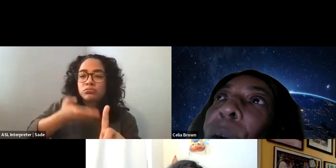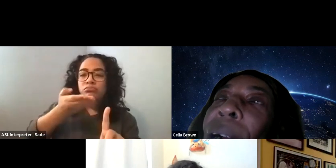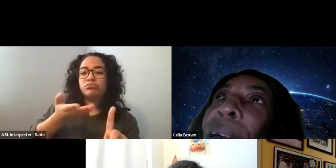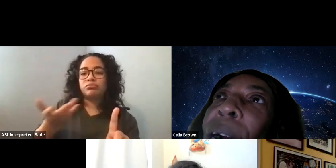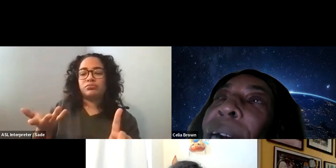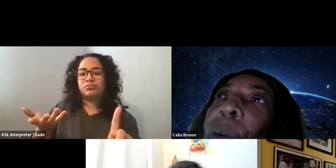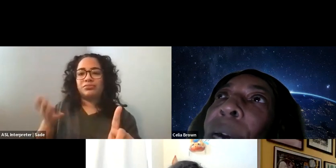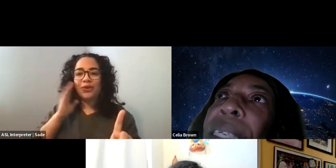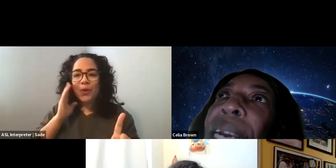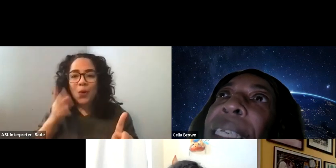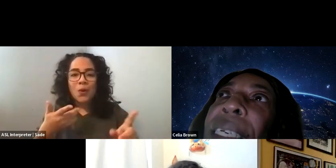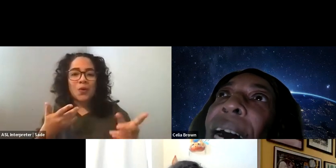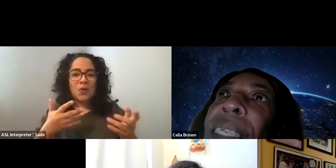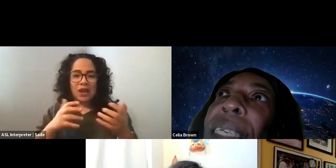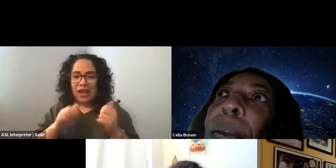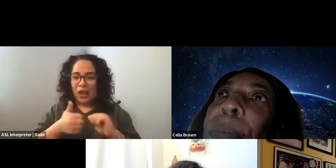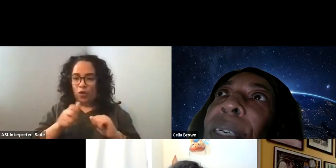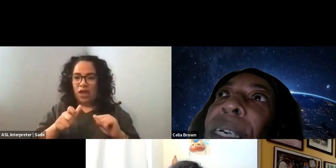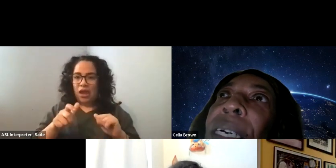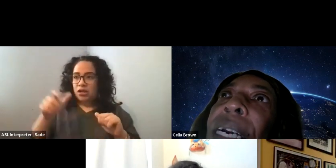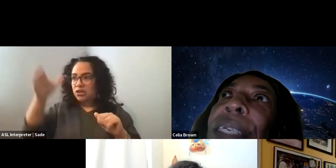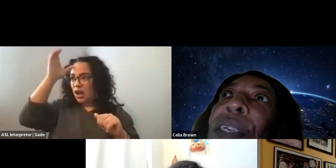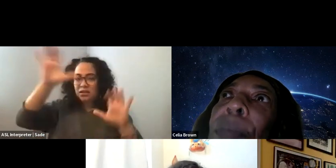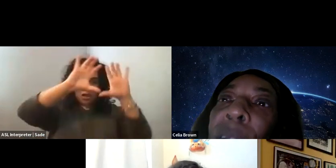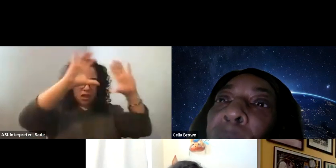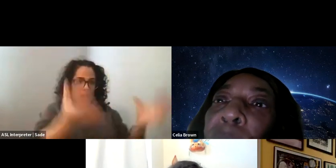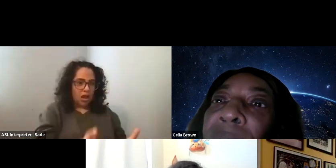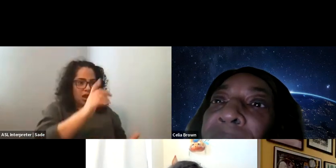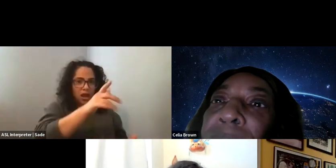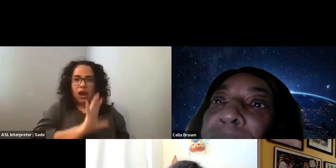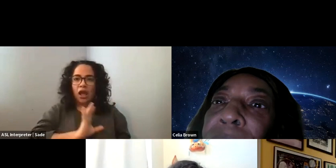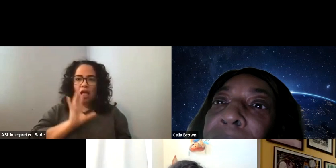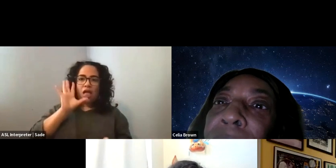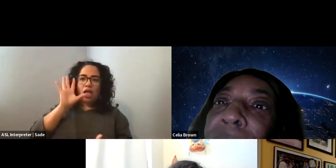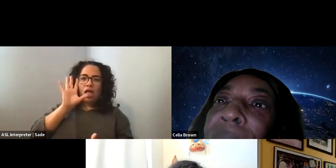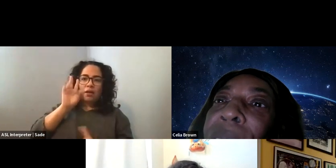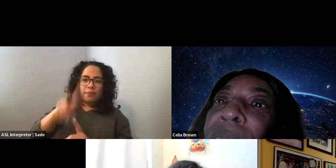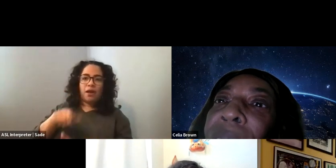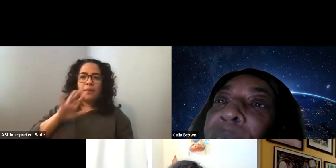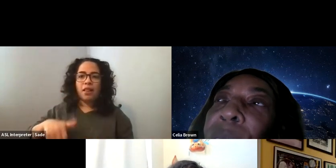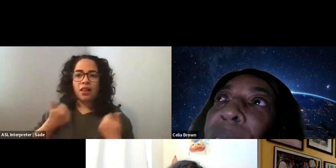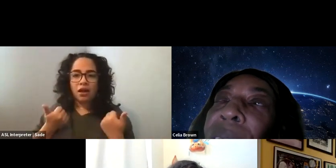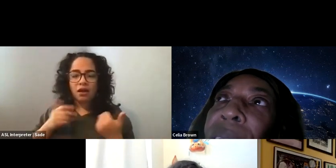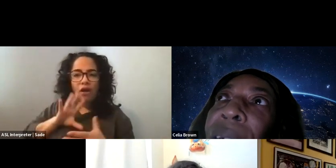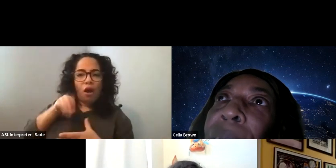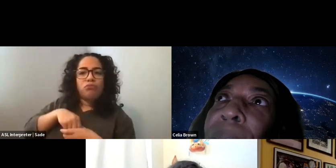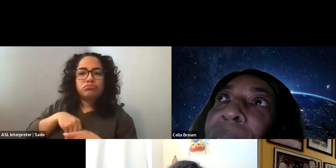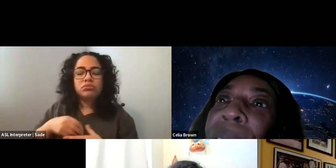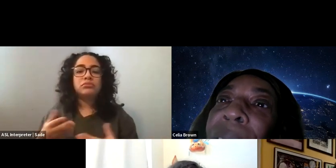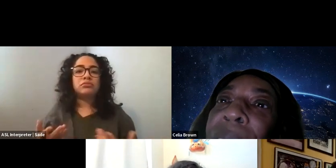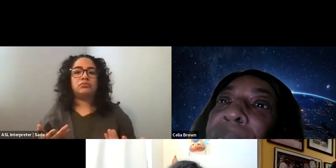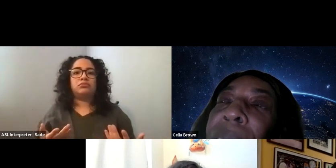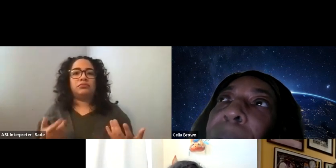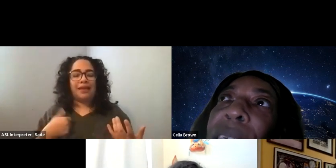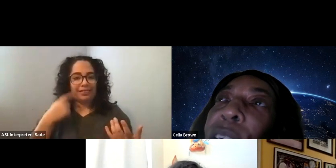know, how do I take these concepts into my own life? And I think I learned a lot about